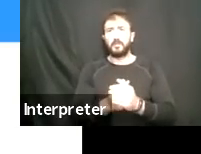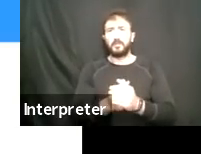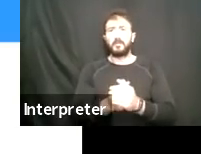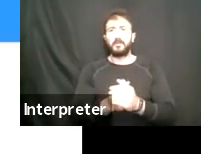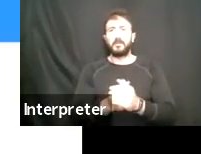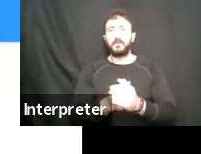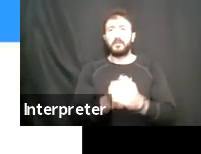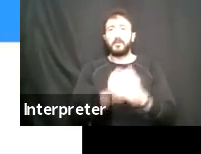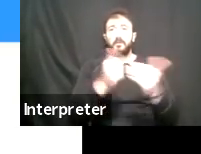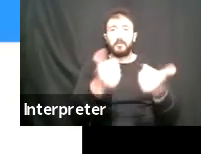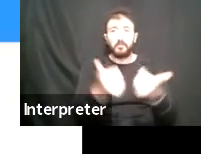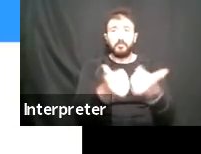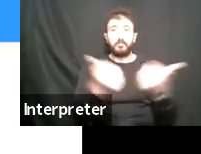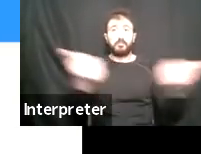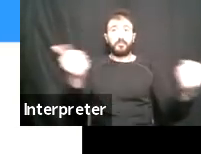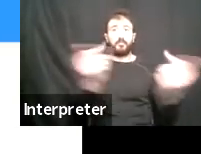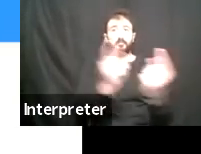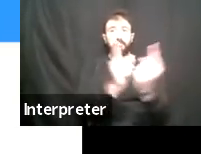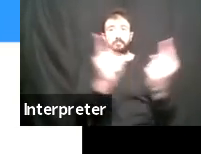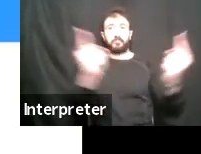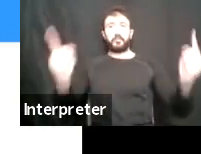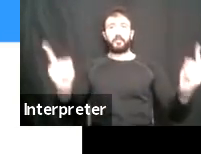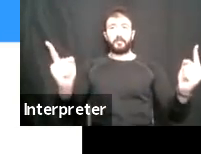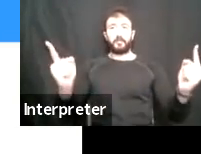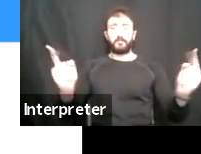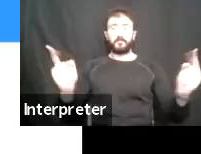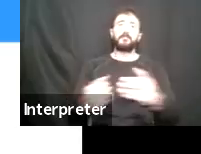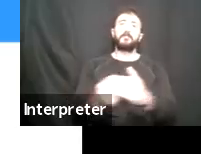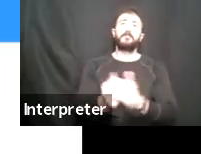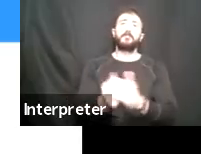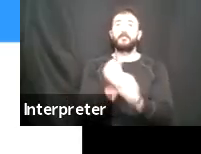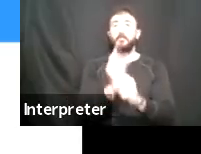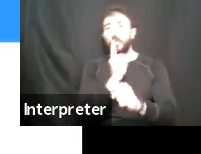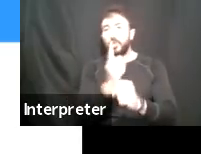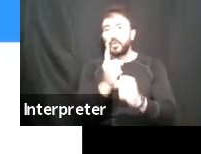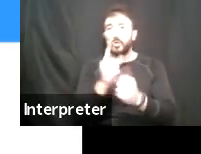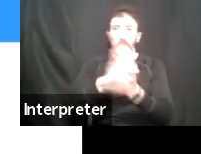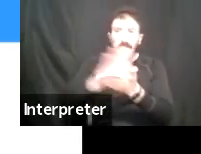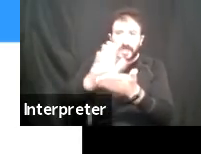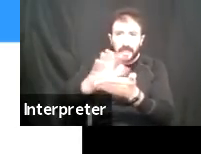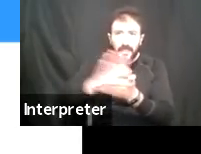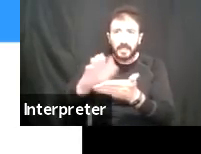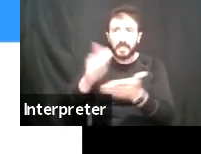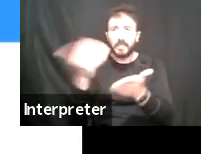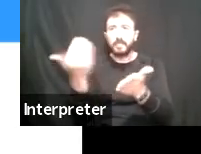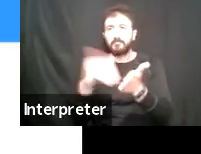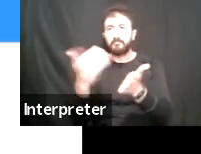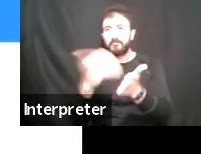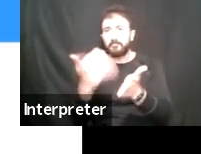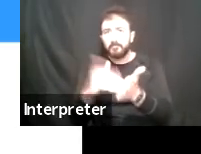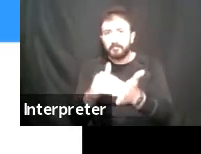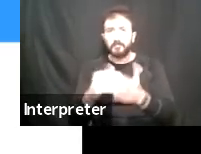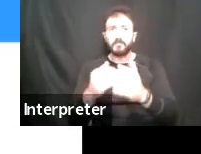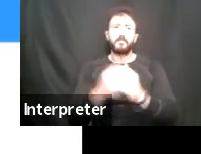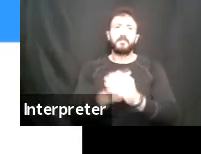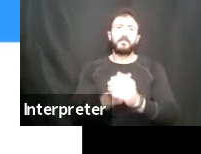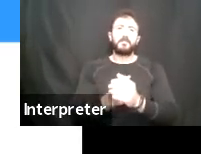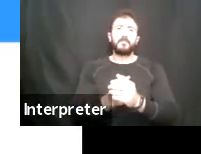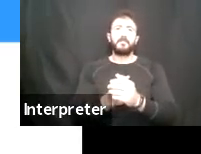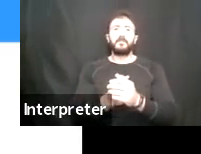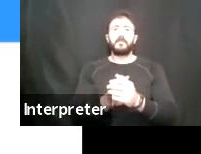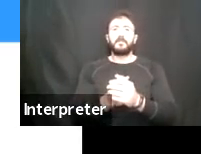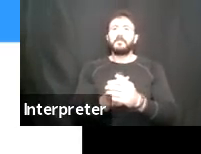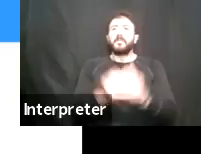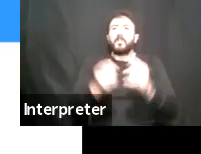distancing, hygiene practices, cleaning and disinfection protocols. What happens if a student or a